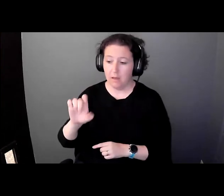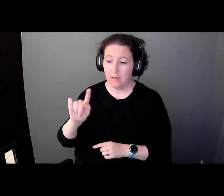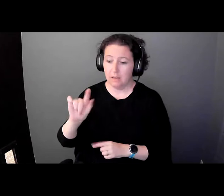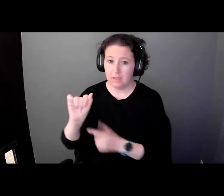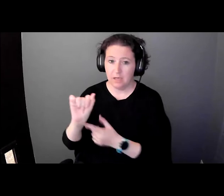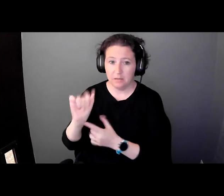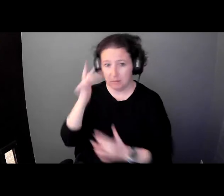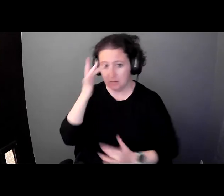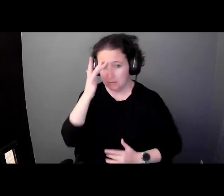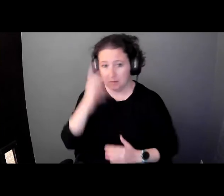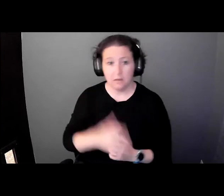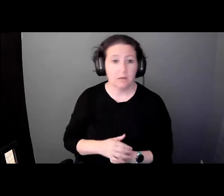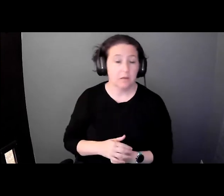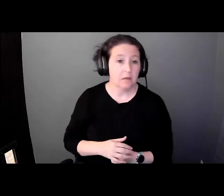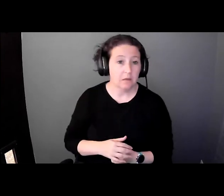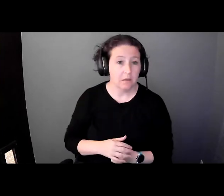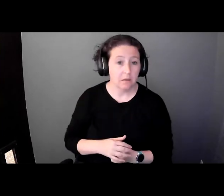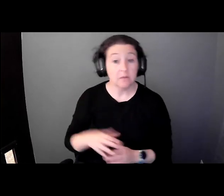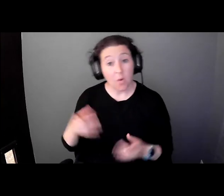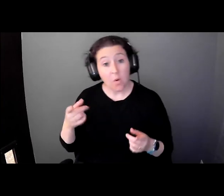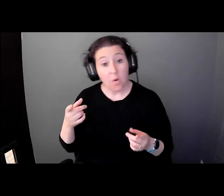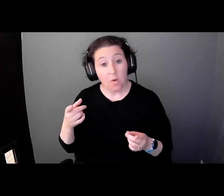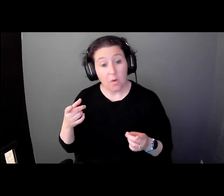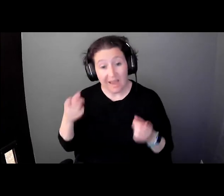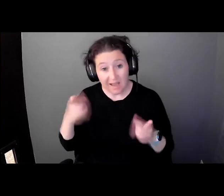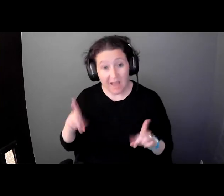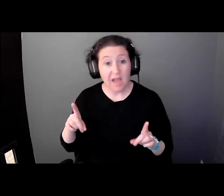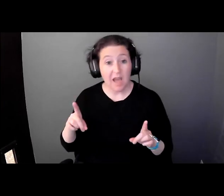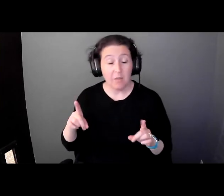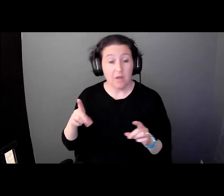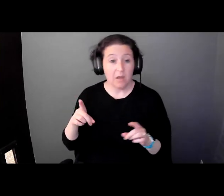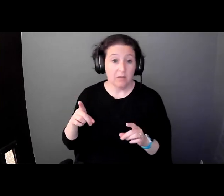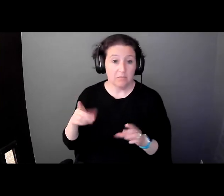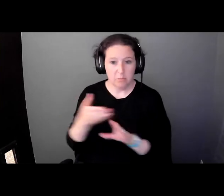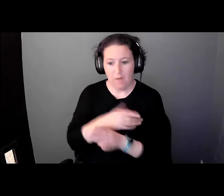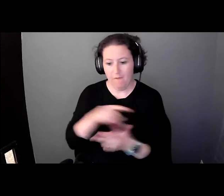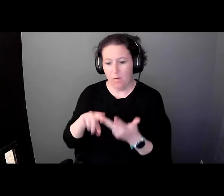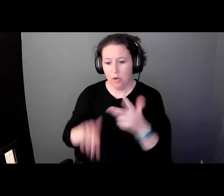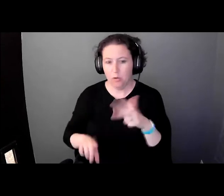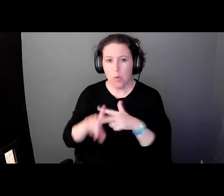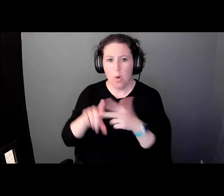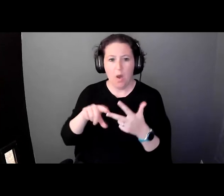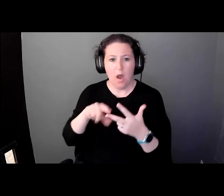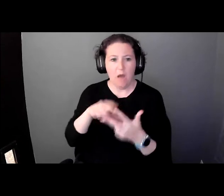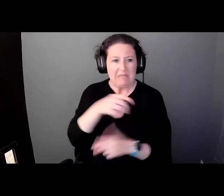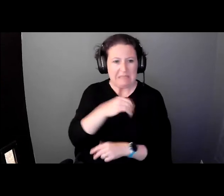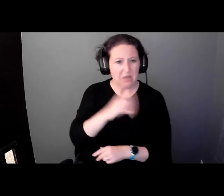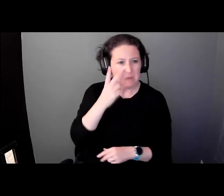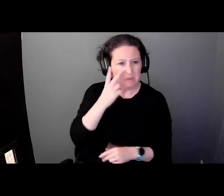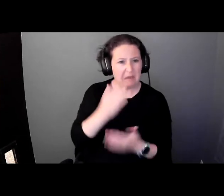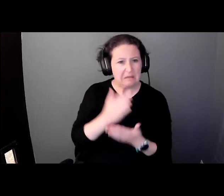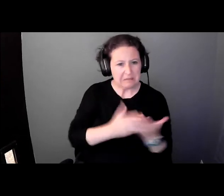fact, breakthrough infections are occurring at a higher rate than we had seen previously, but the effectiveness of the